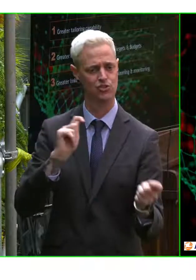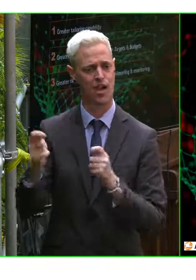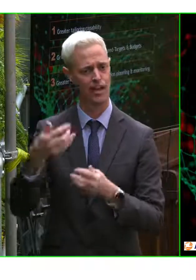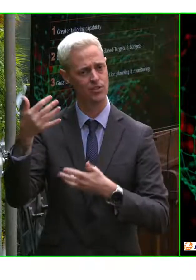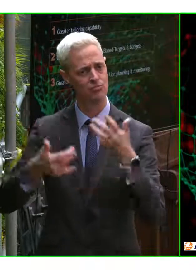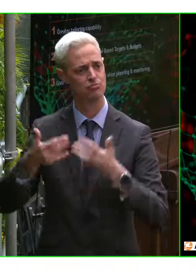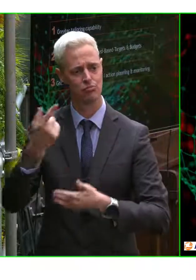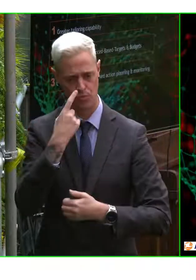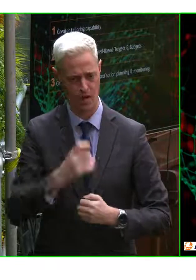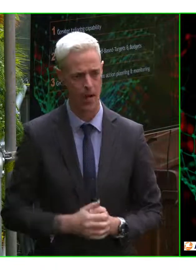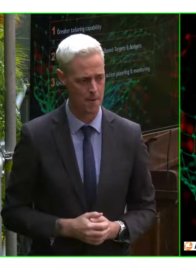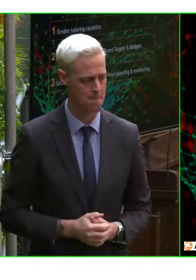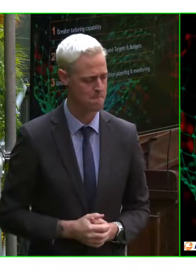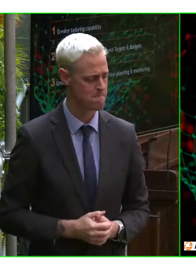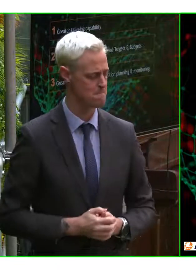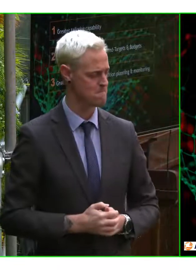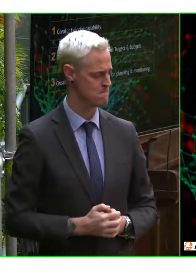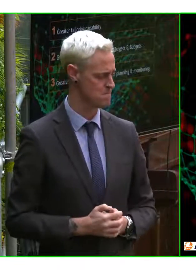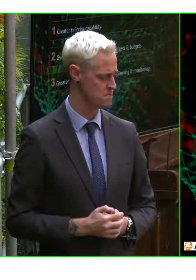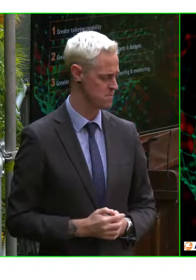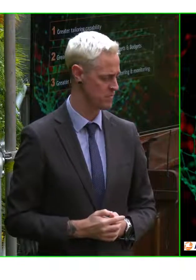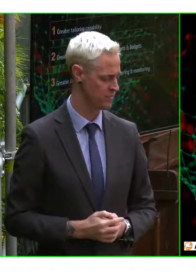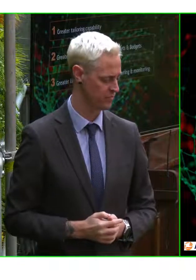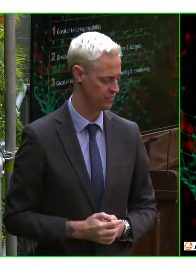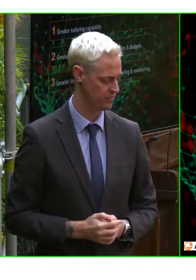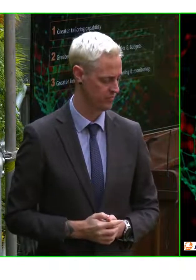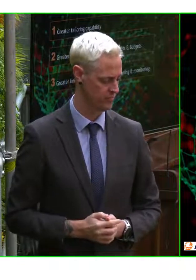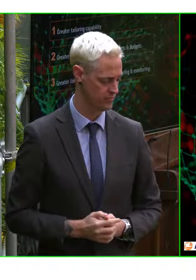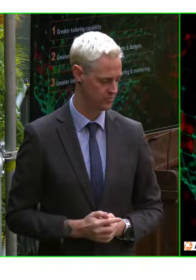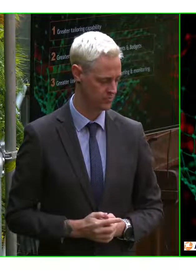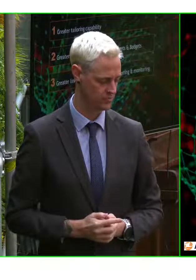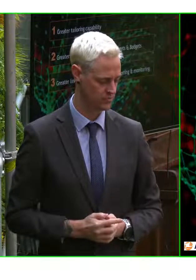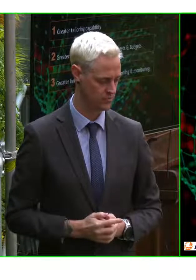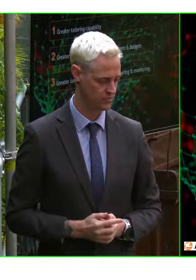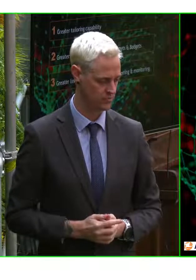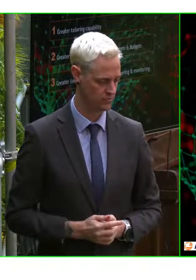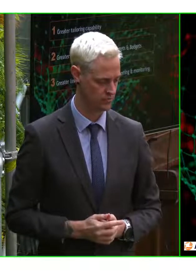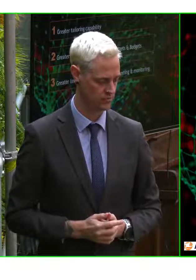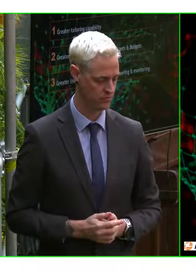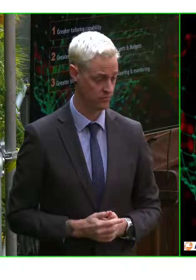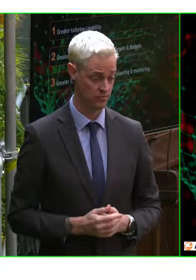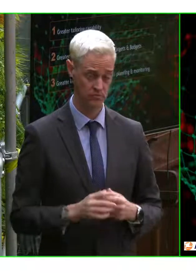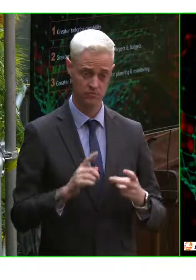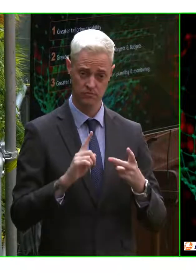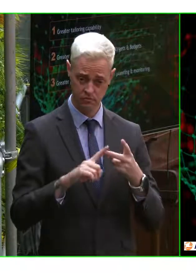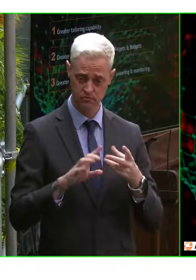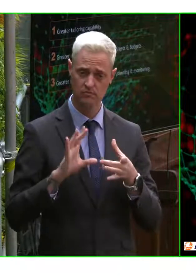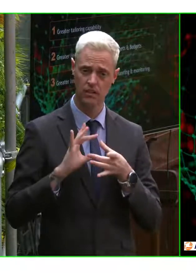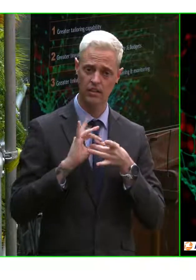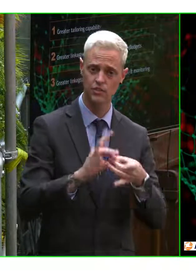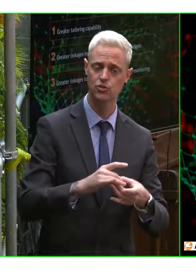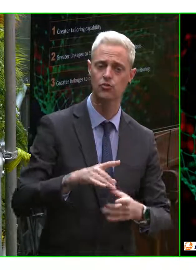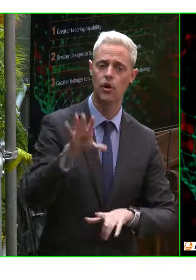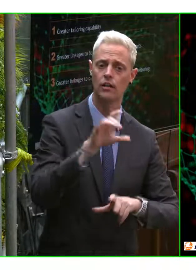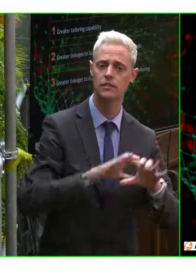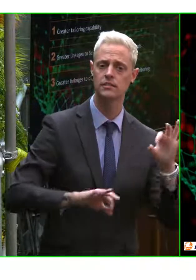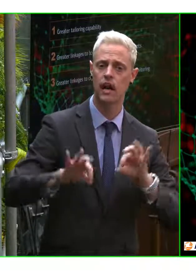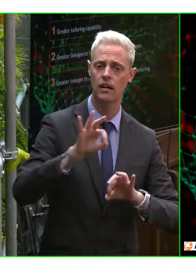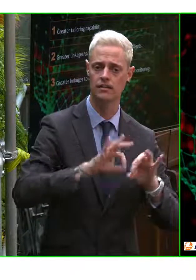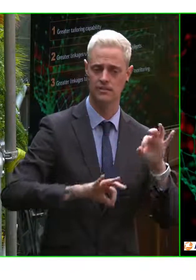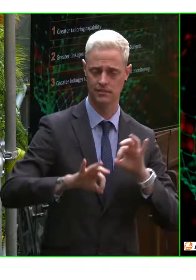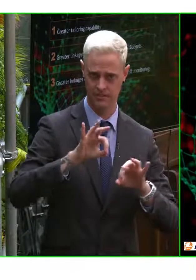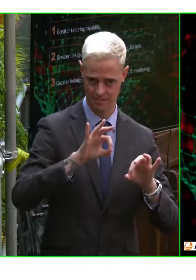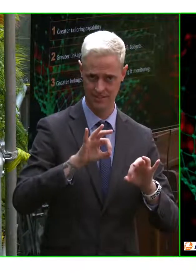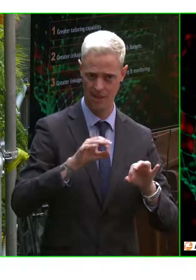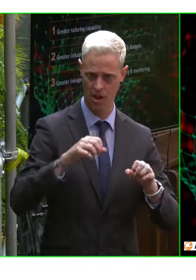tailored is one thing. The second thing is to be able to weave in some of the science-based budgets stuff. So we work closely with the